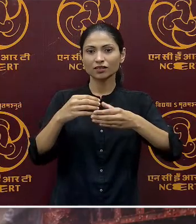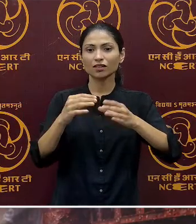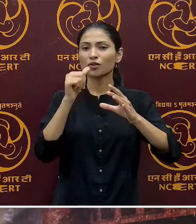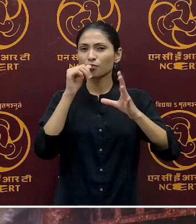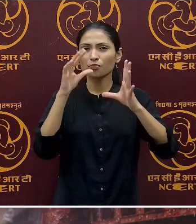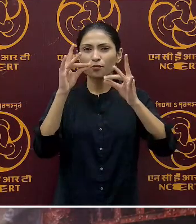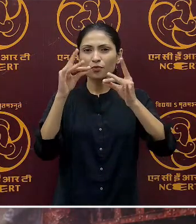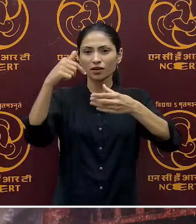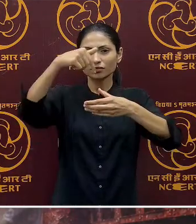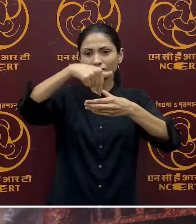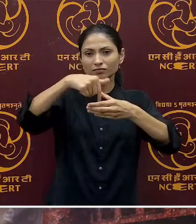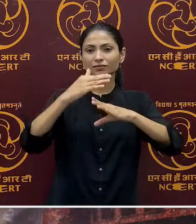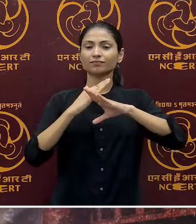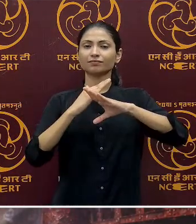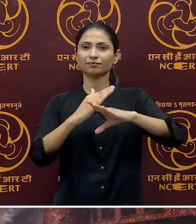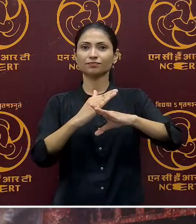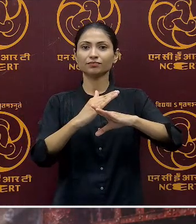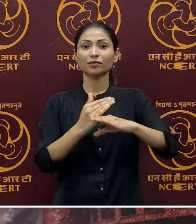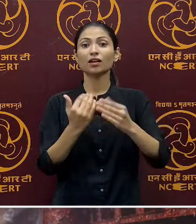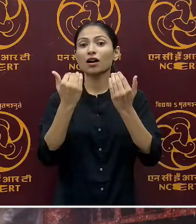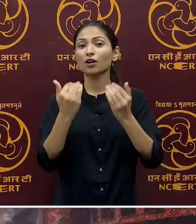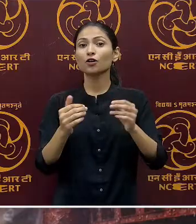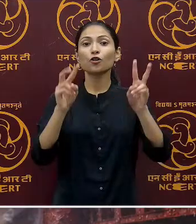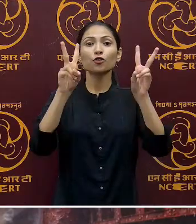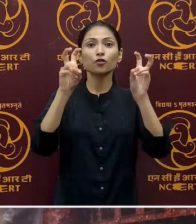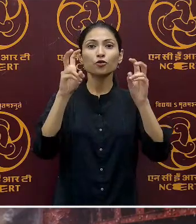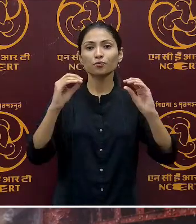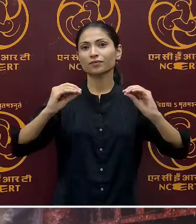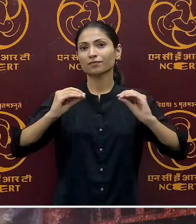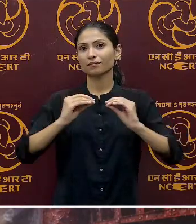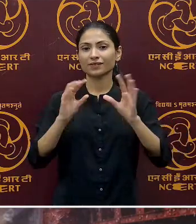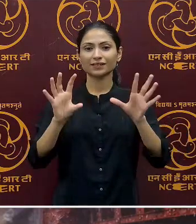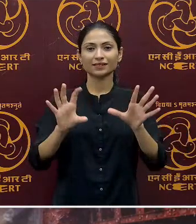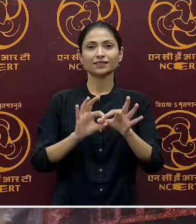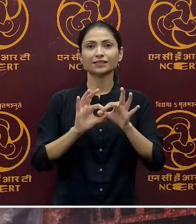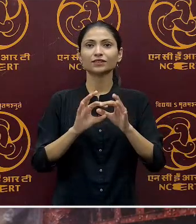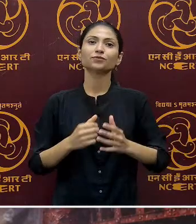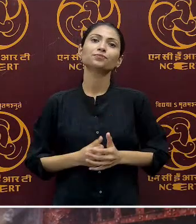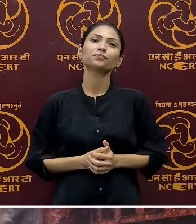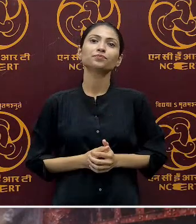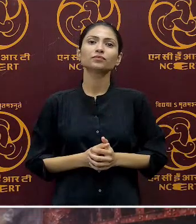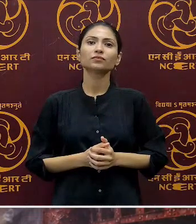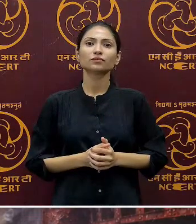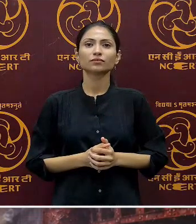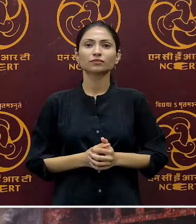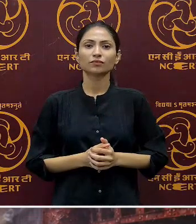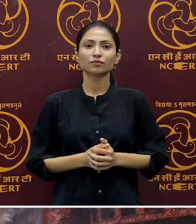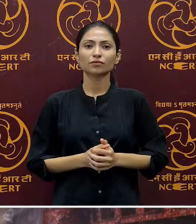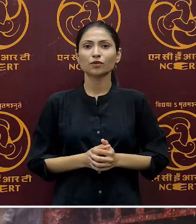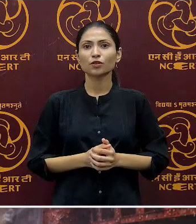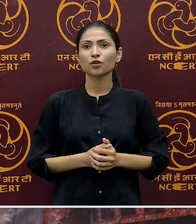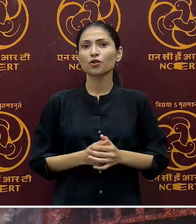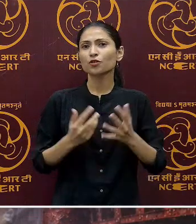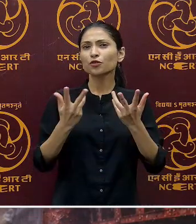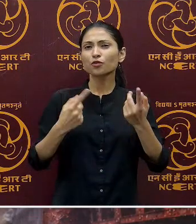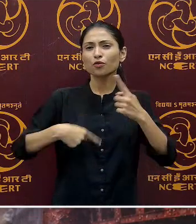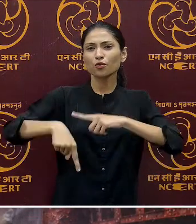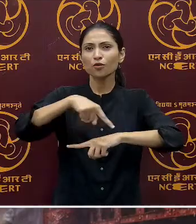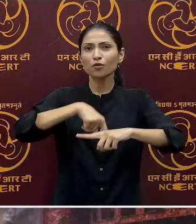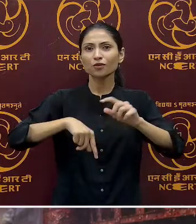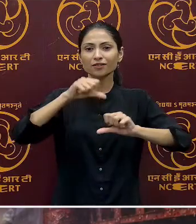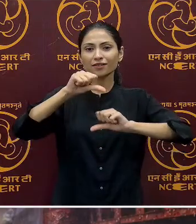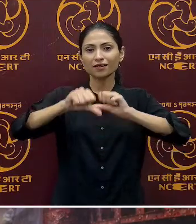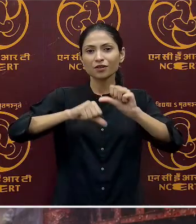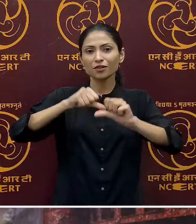into bottle B. Again, because we have to study these process into all the